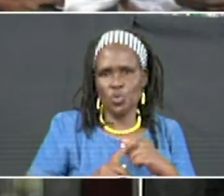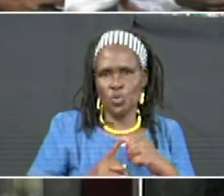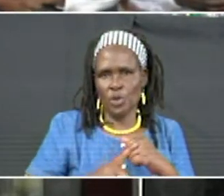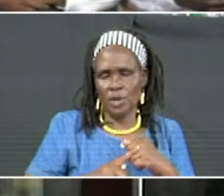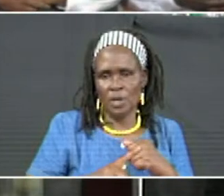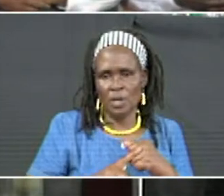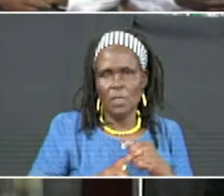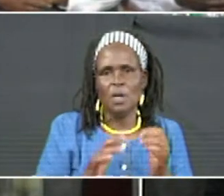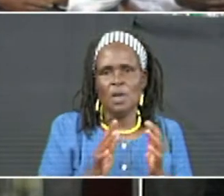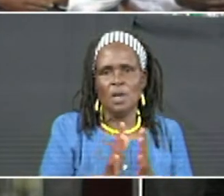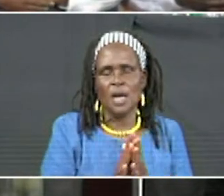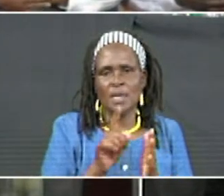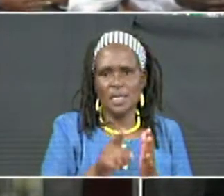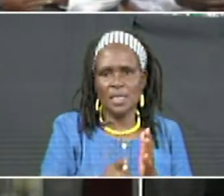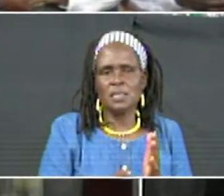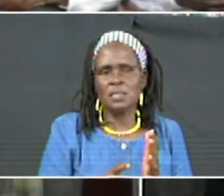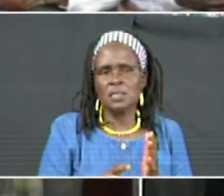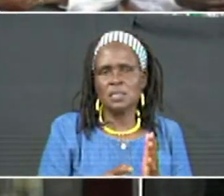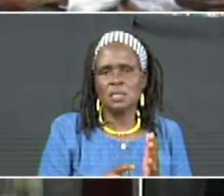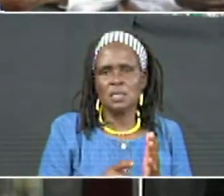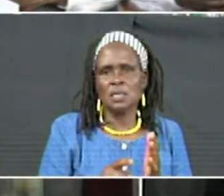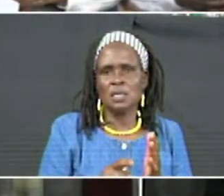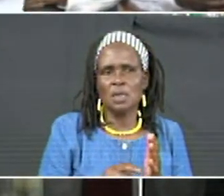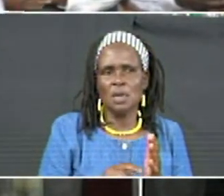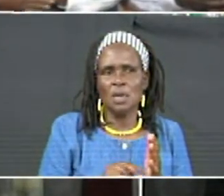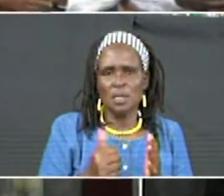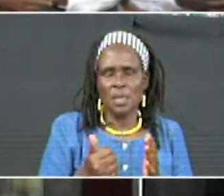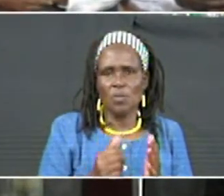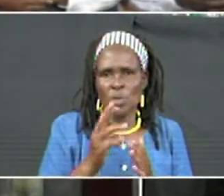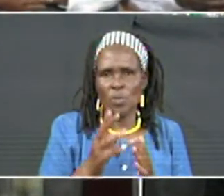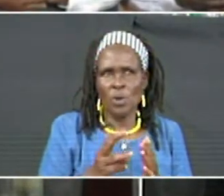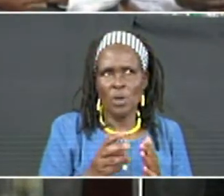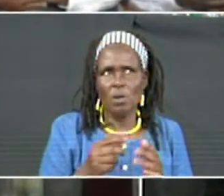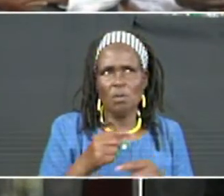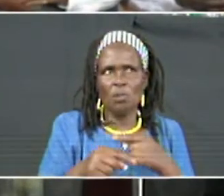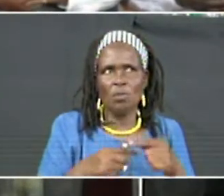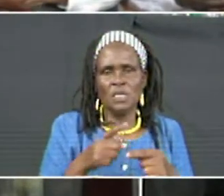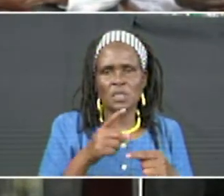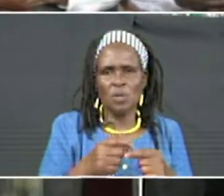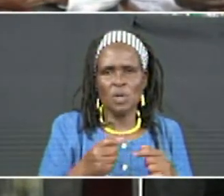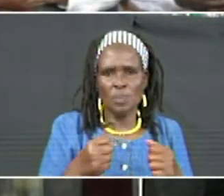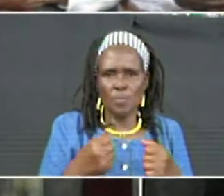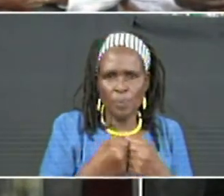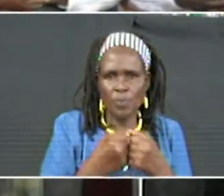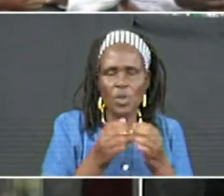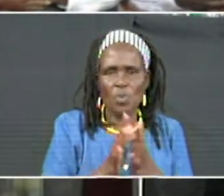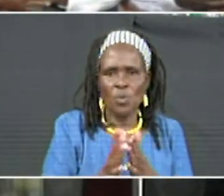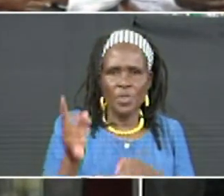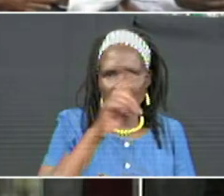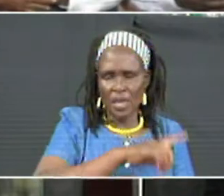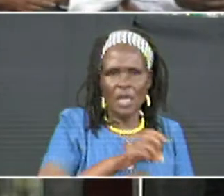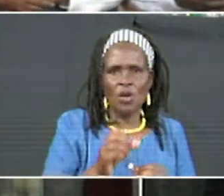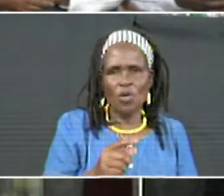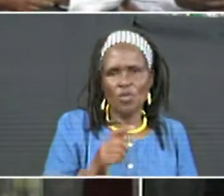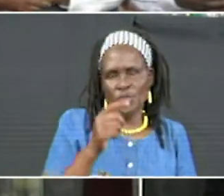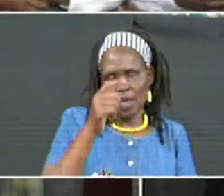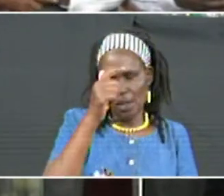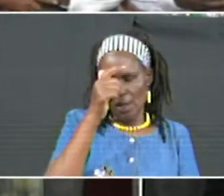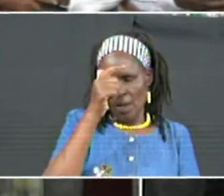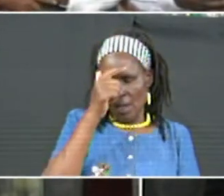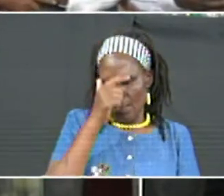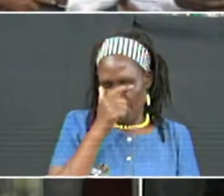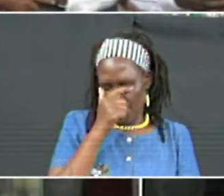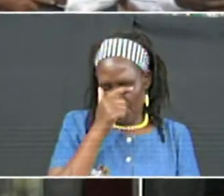And that 5th of June will coincide with the day of the Pentecost. So